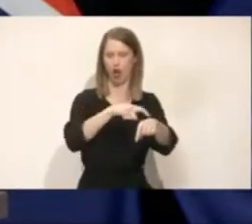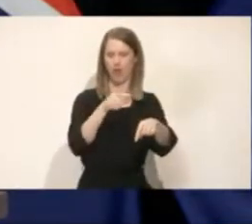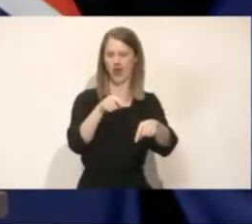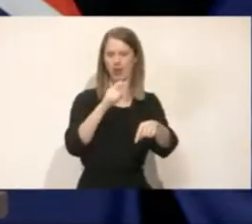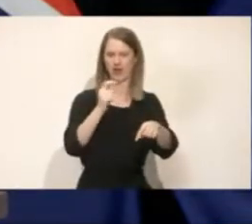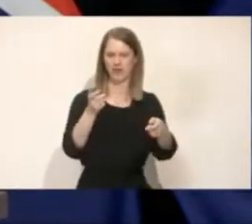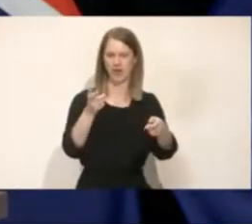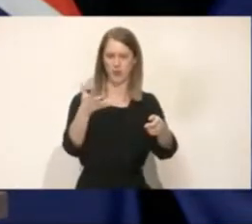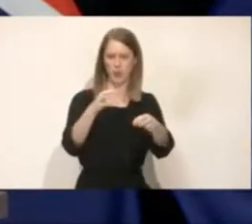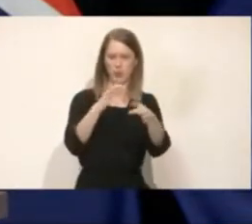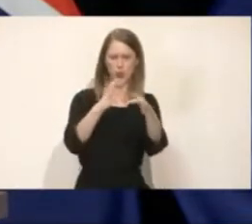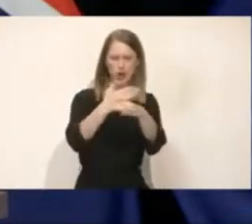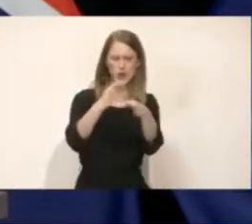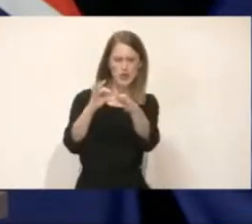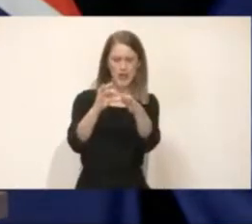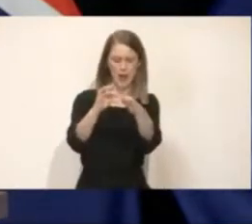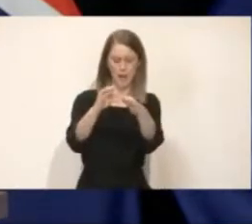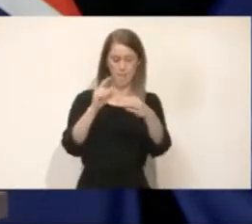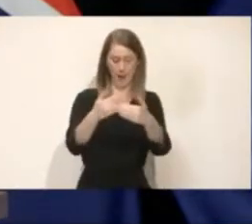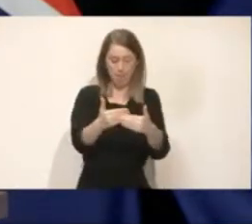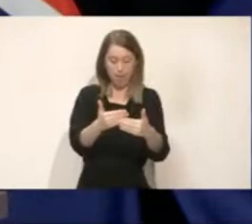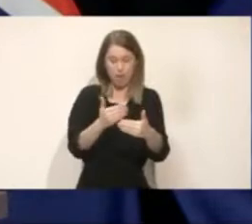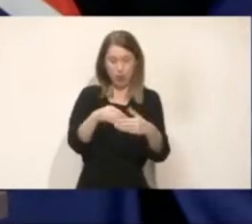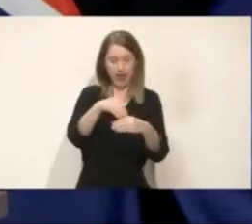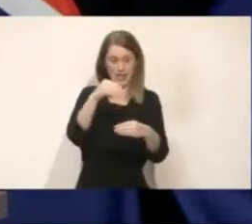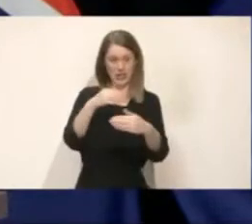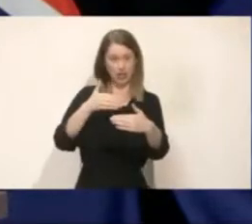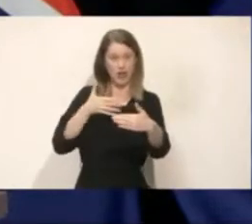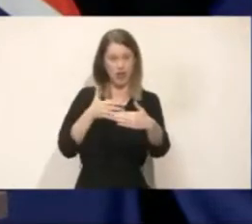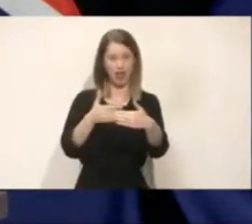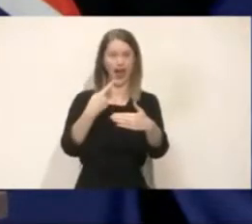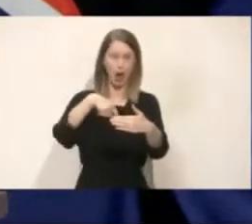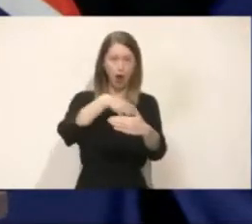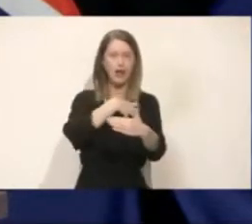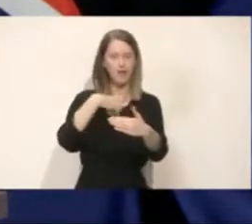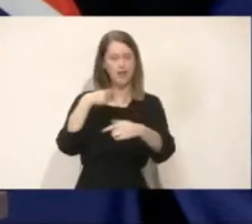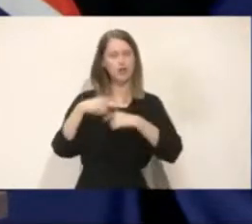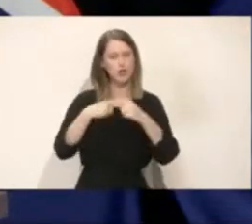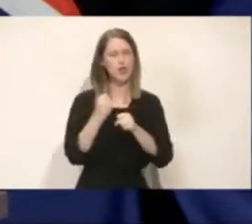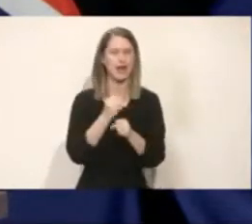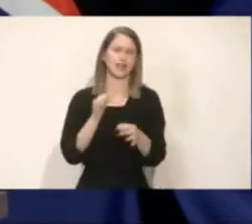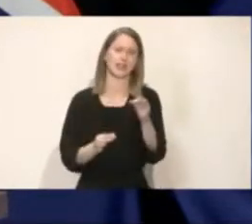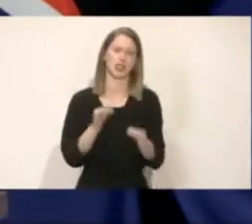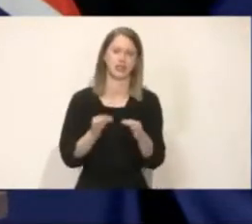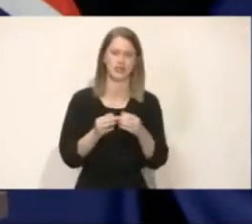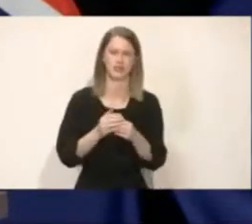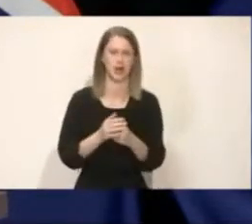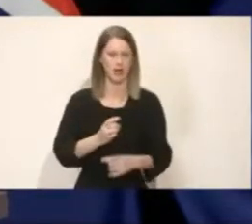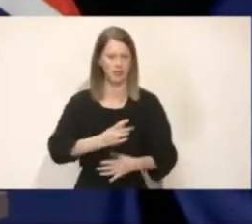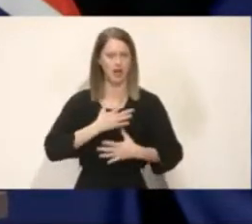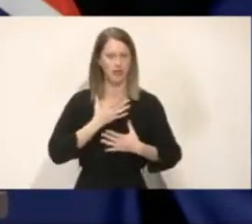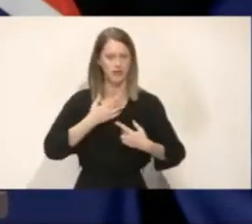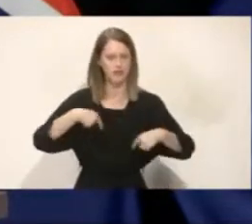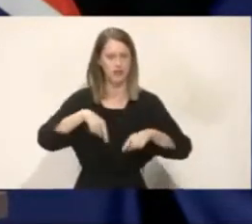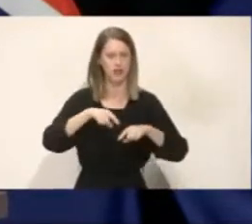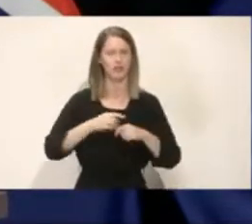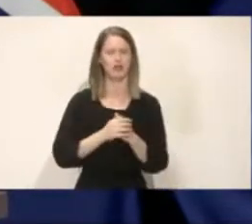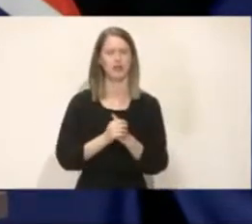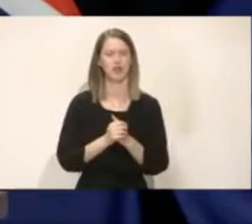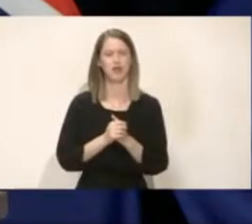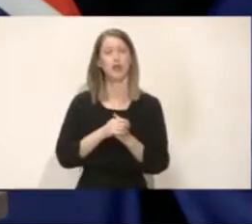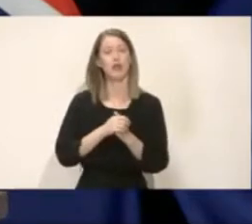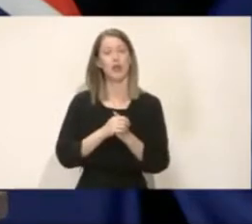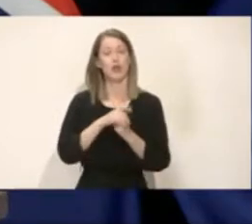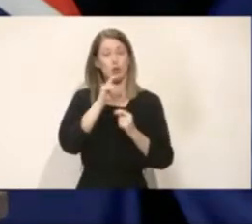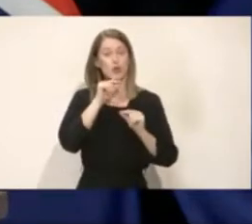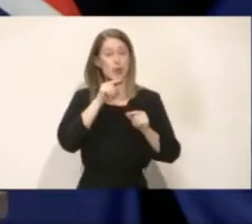caretaker conventions in place. Up until that point, the government continues to govern. And so we will do that. Obviously,